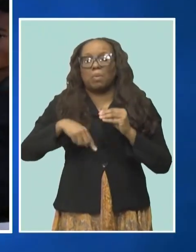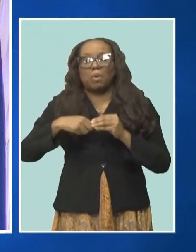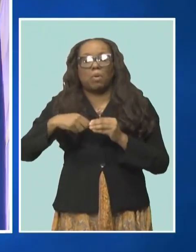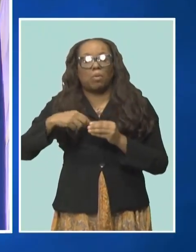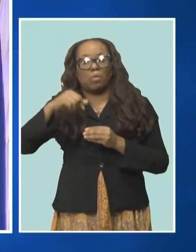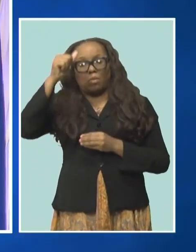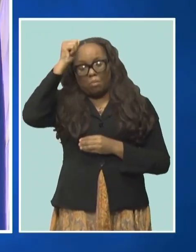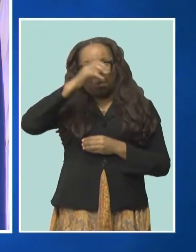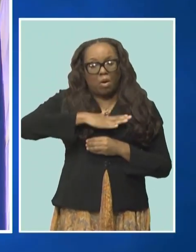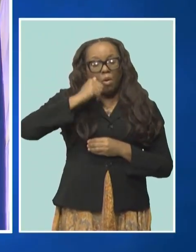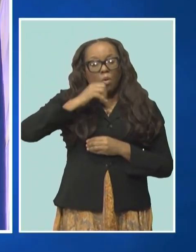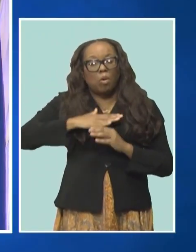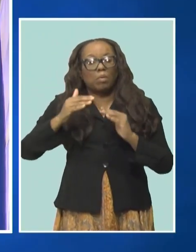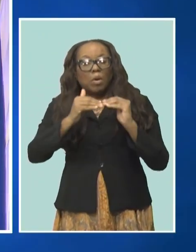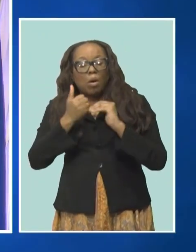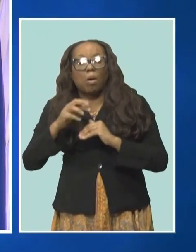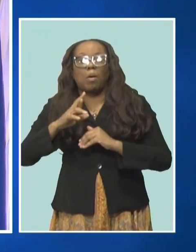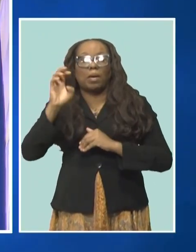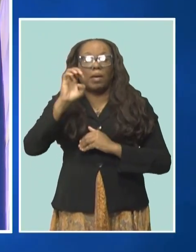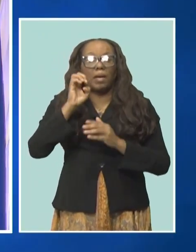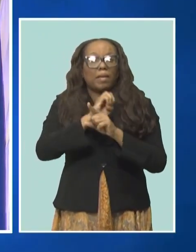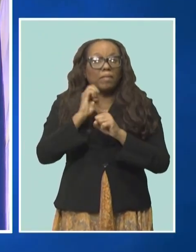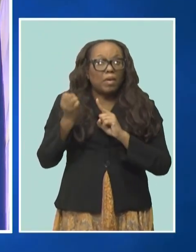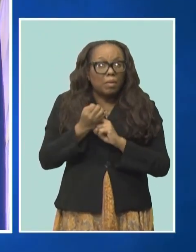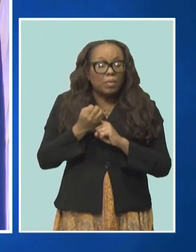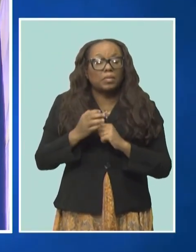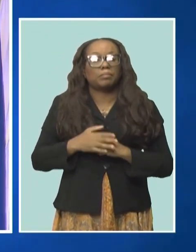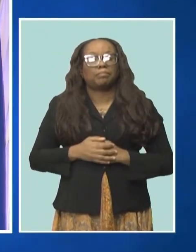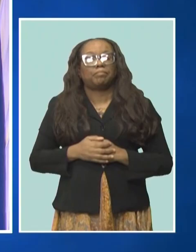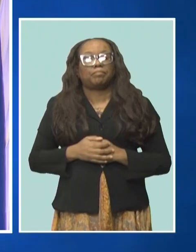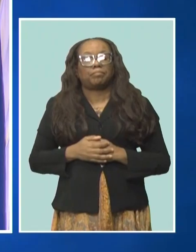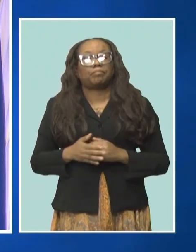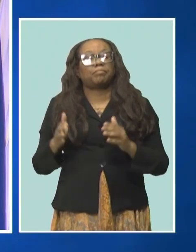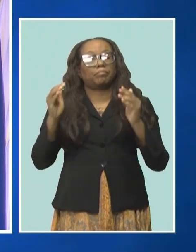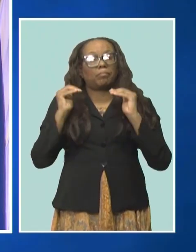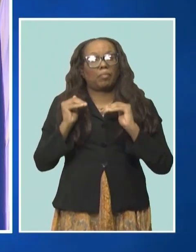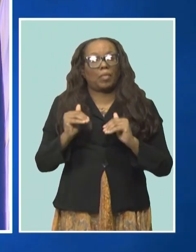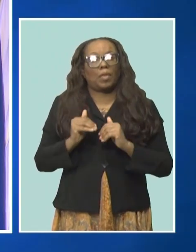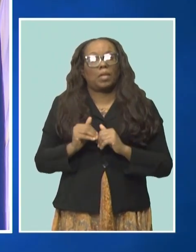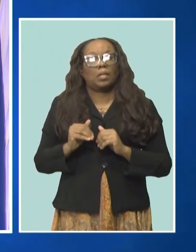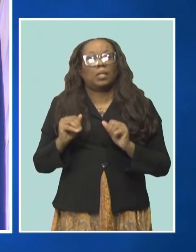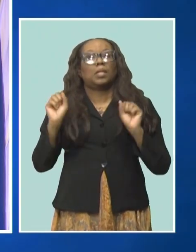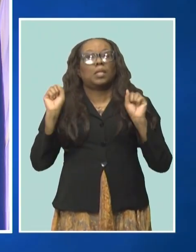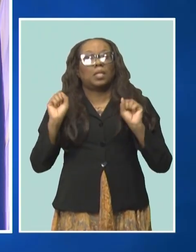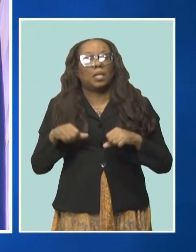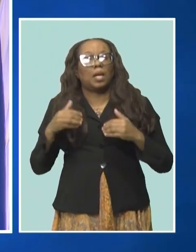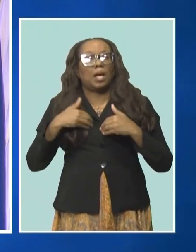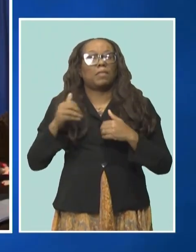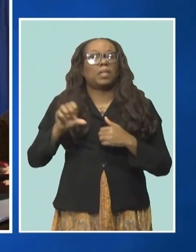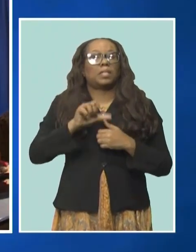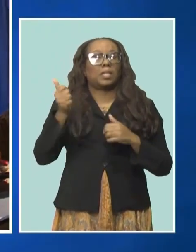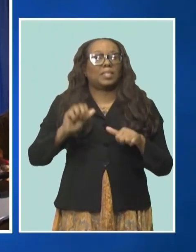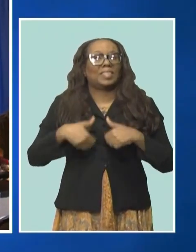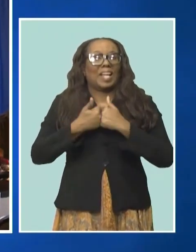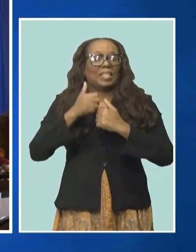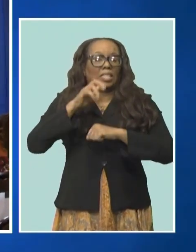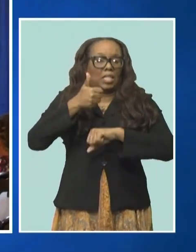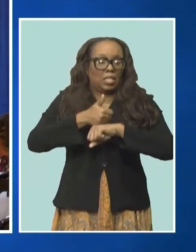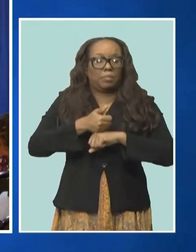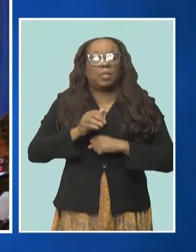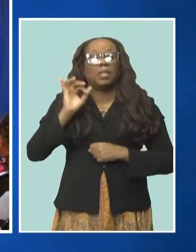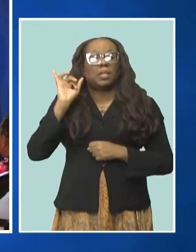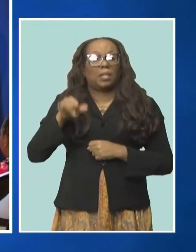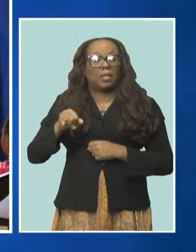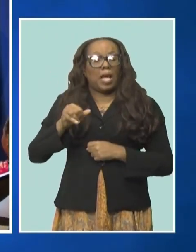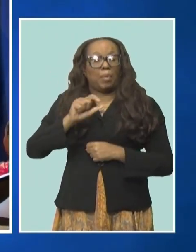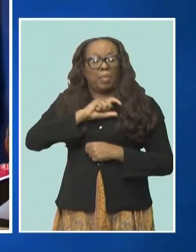equality to environmental protection, and yes, launching the Ireland Accent Connect Challenge. The CARICOM badge is set for